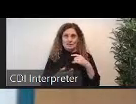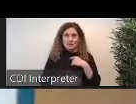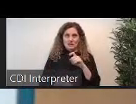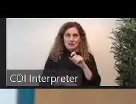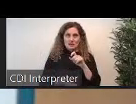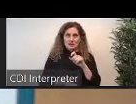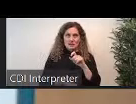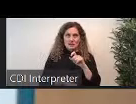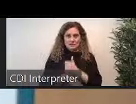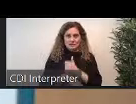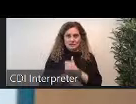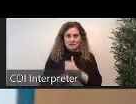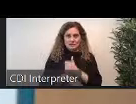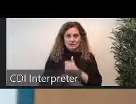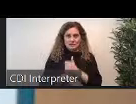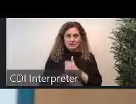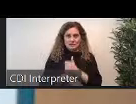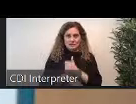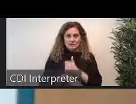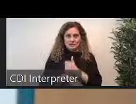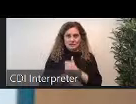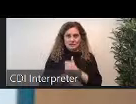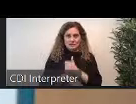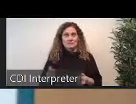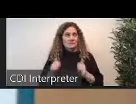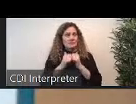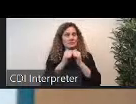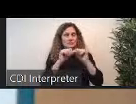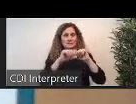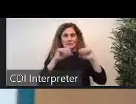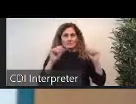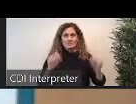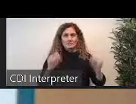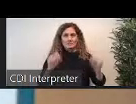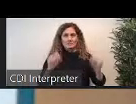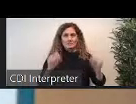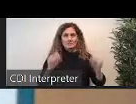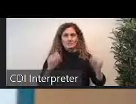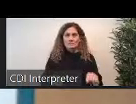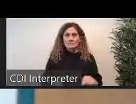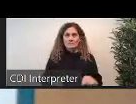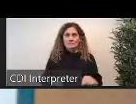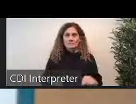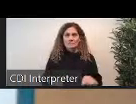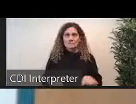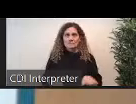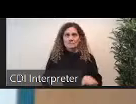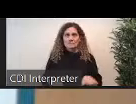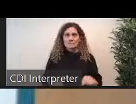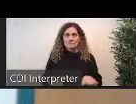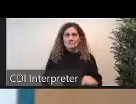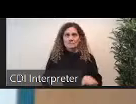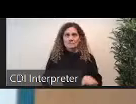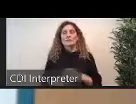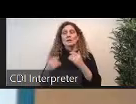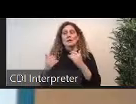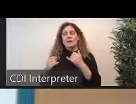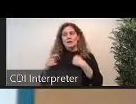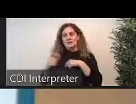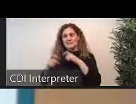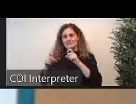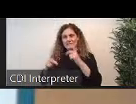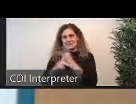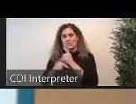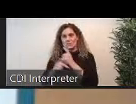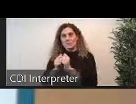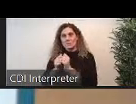unfortunately available. But I think we found some workarounds, and I think this more technological solution statewide will level the playing